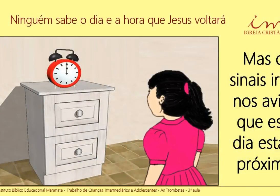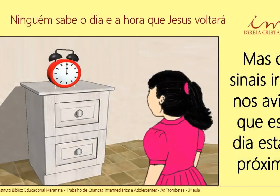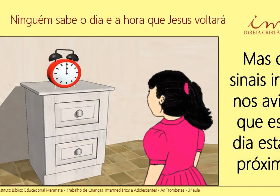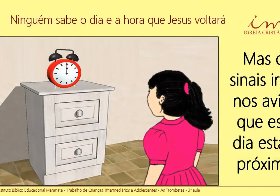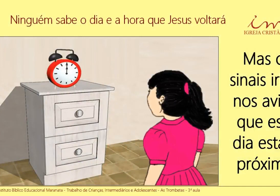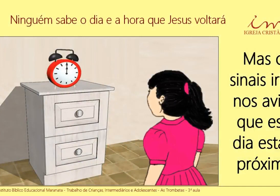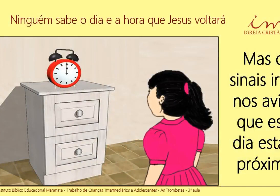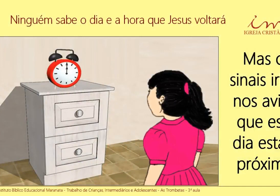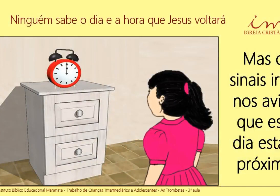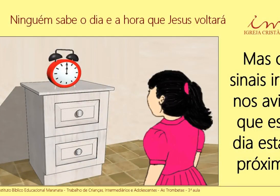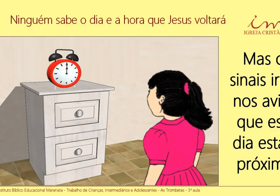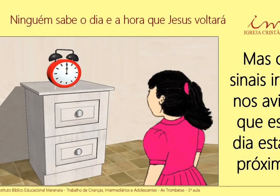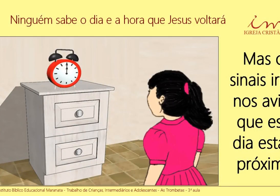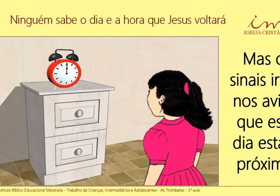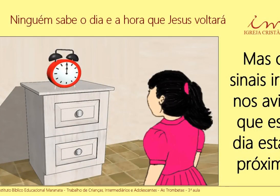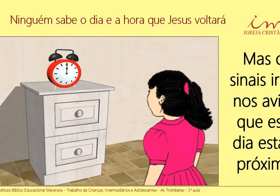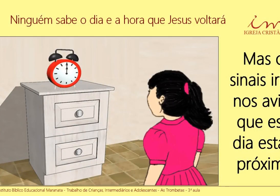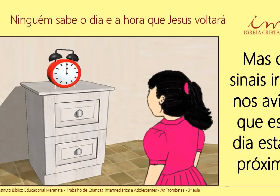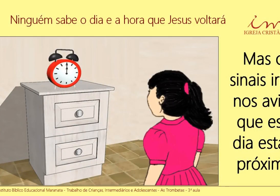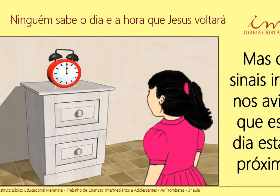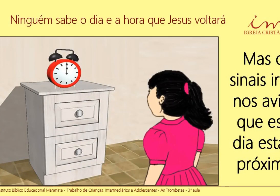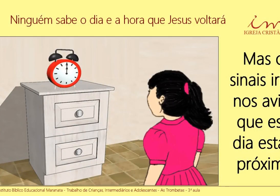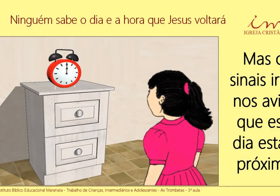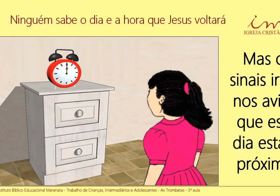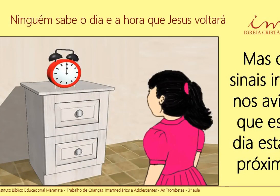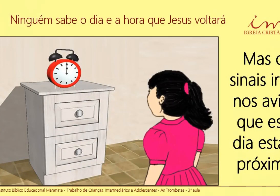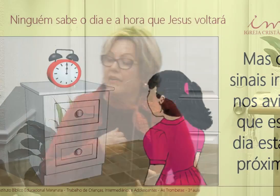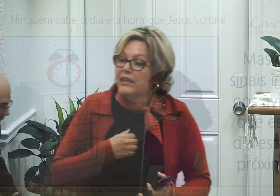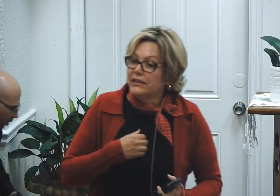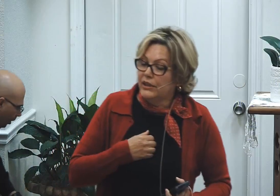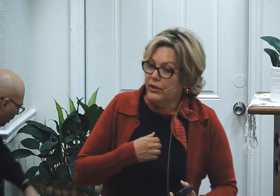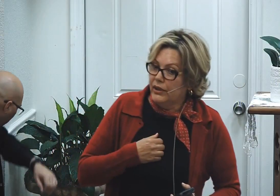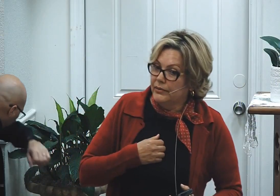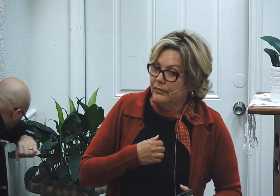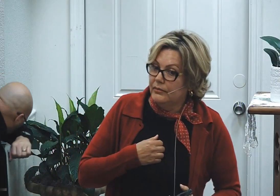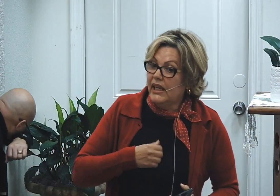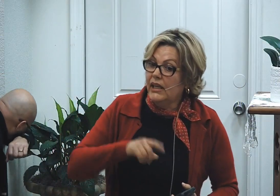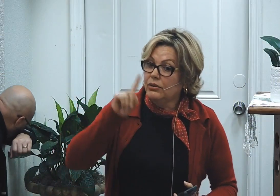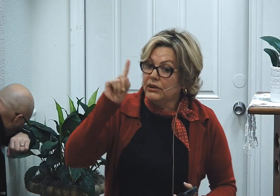In what day Jesus will come to take us?